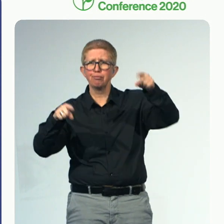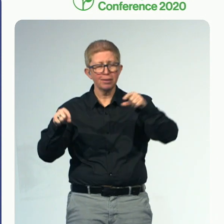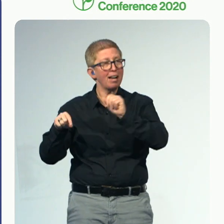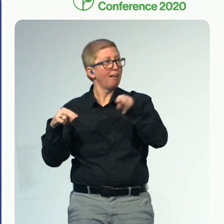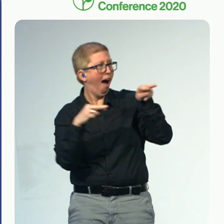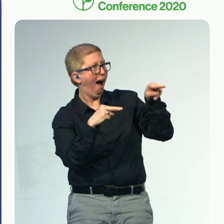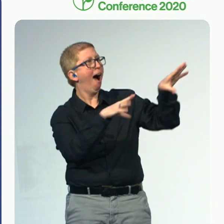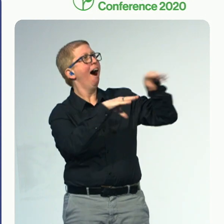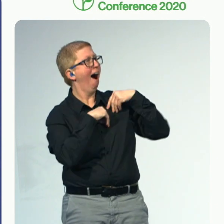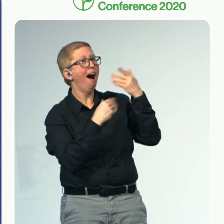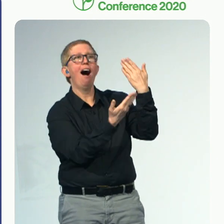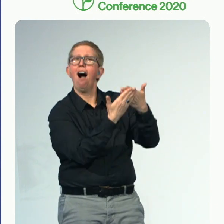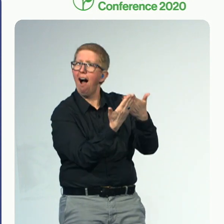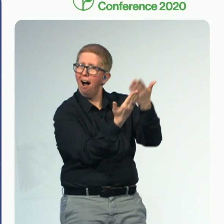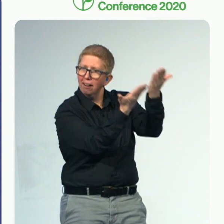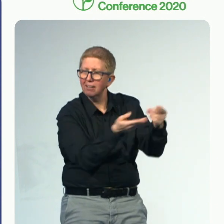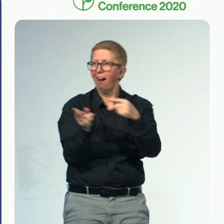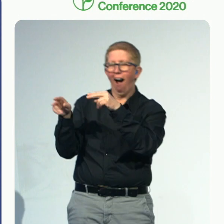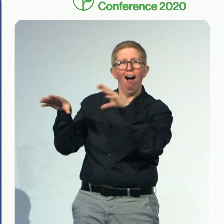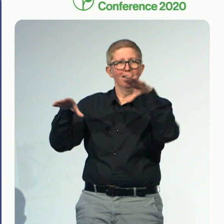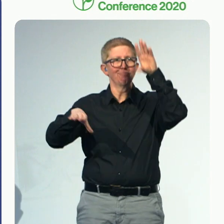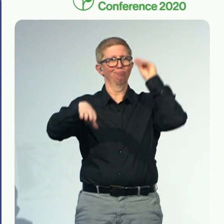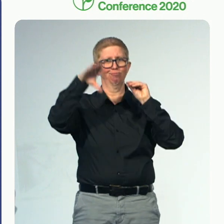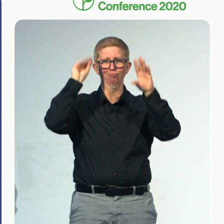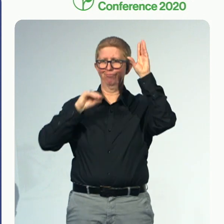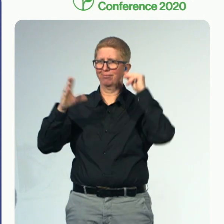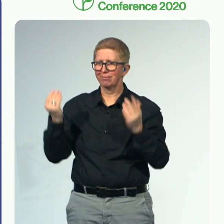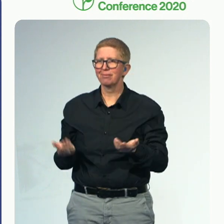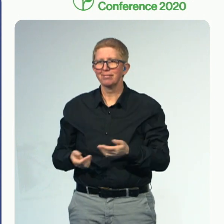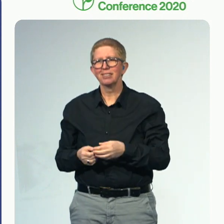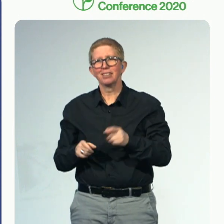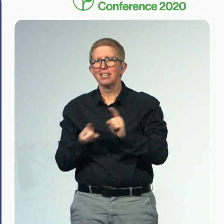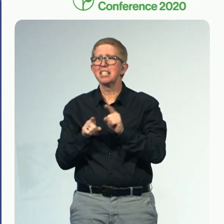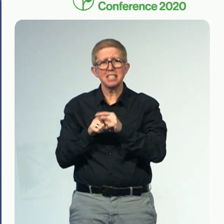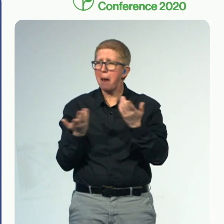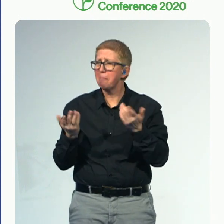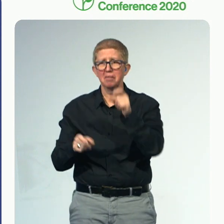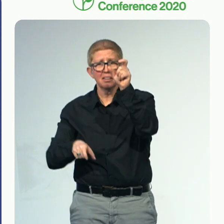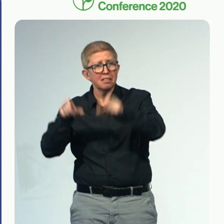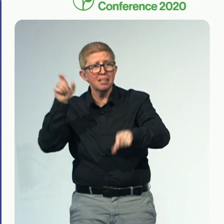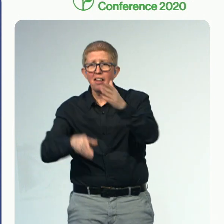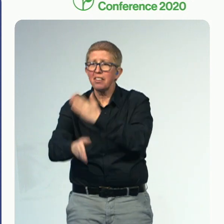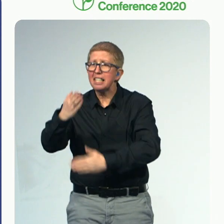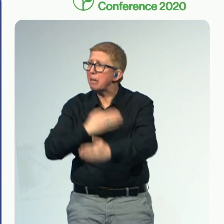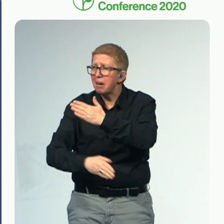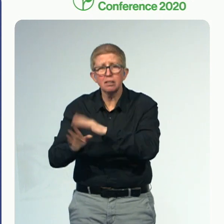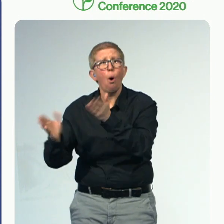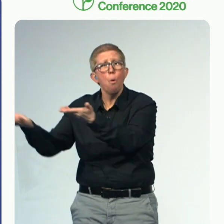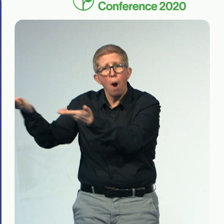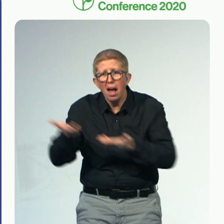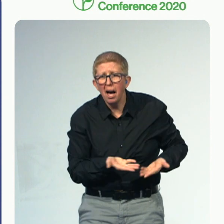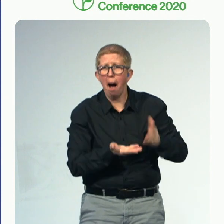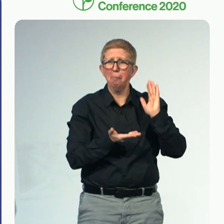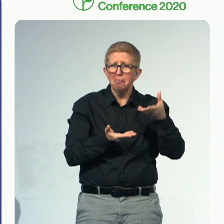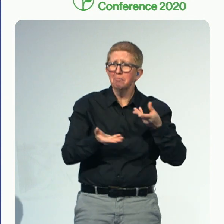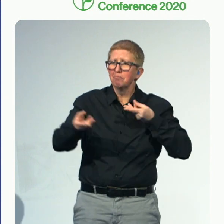to be different. And I think that we should learn from children, because if we don't give children the choice, they will